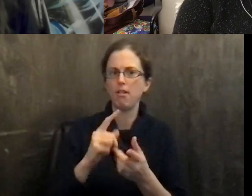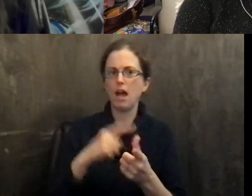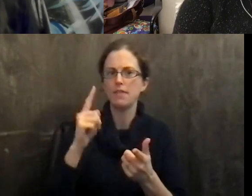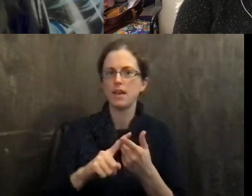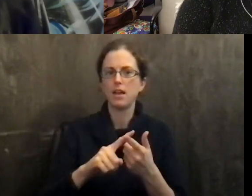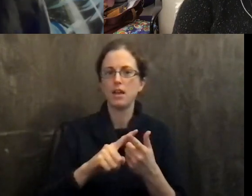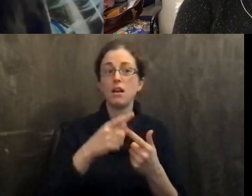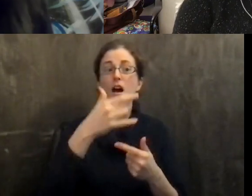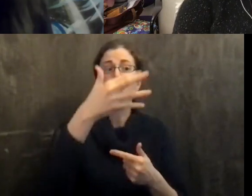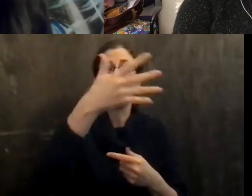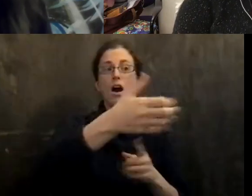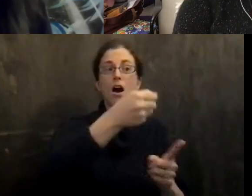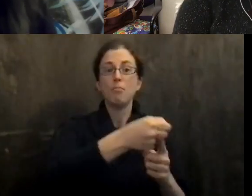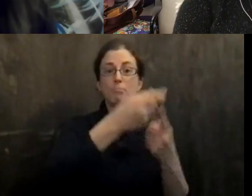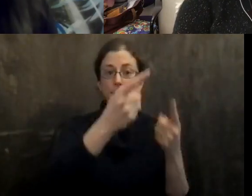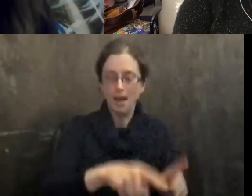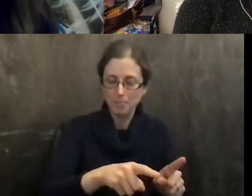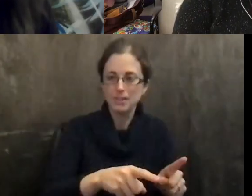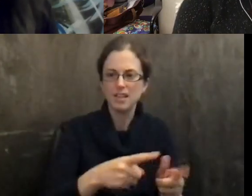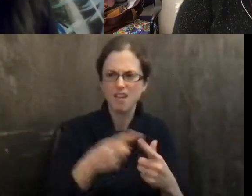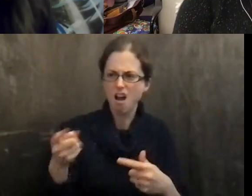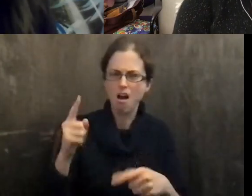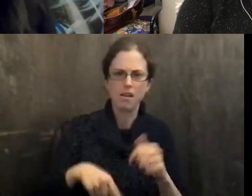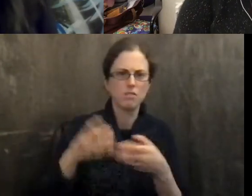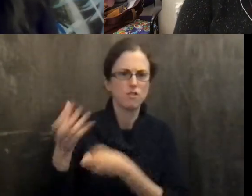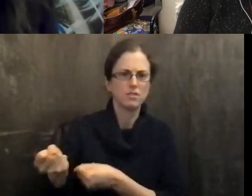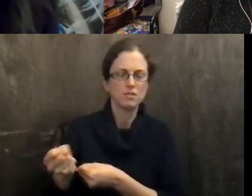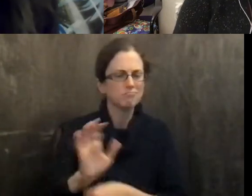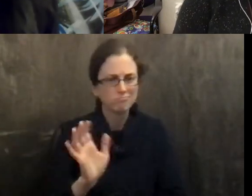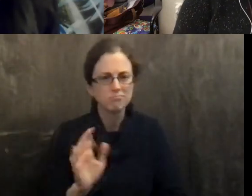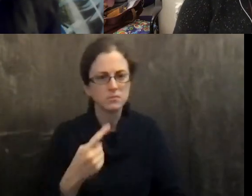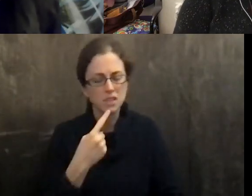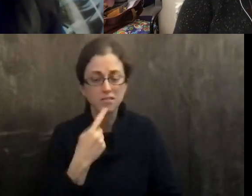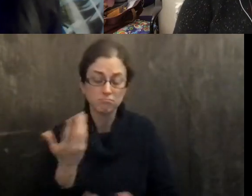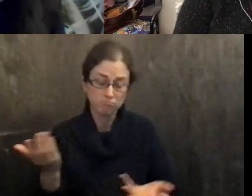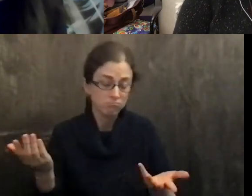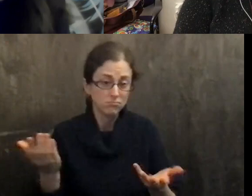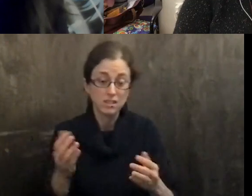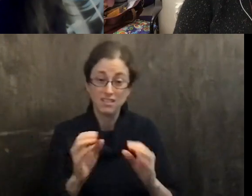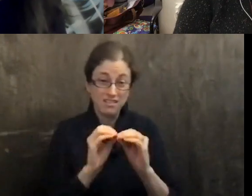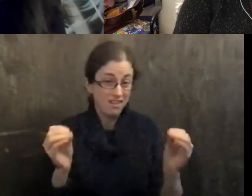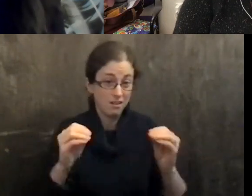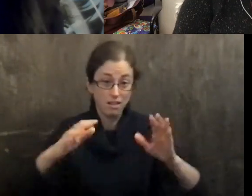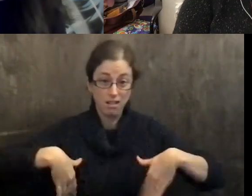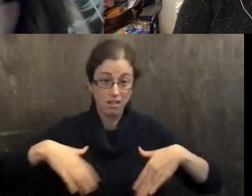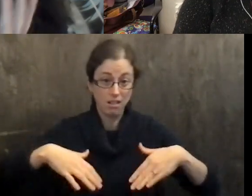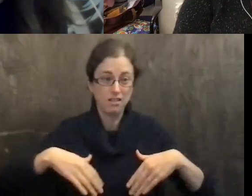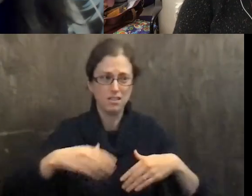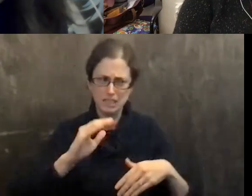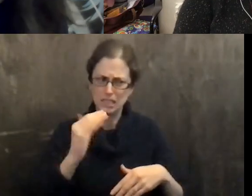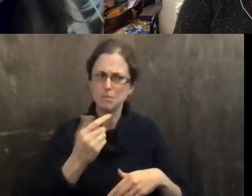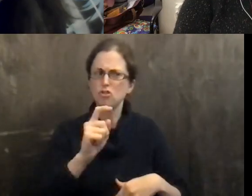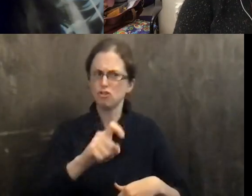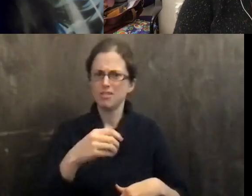person again? It hasn't happened yet, and that's a good sign, because enough doses have been given that we should have seen it, and we're